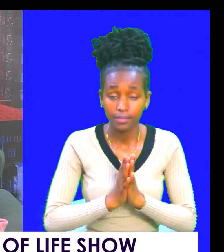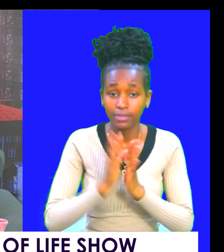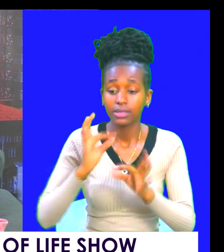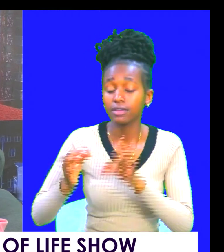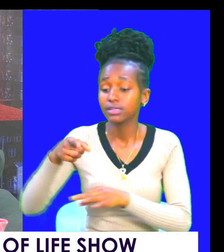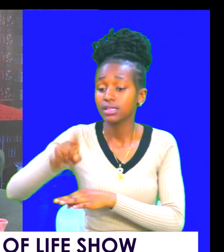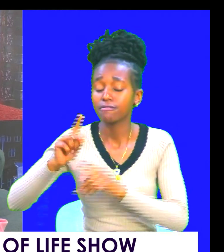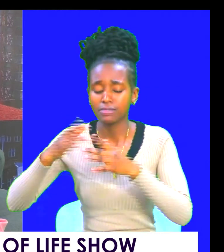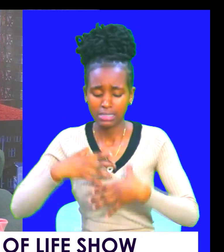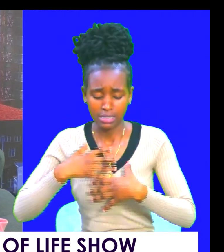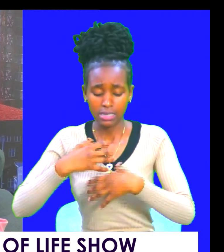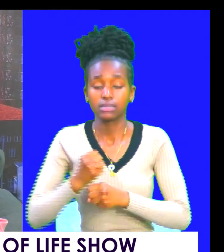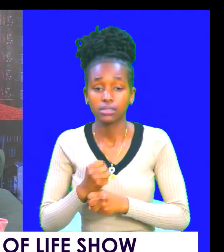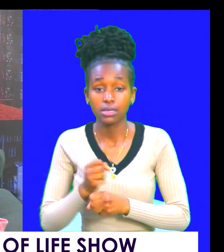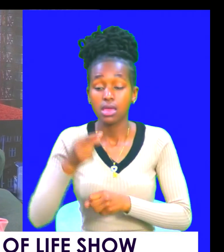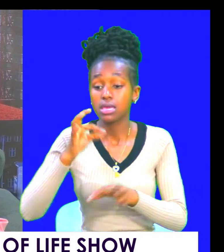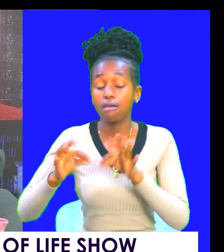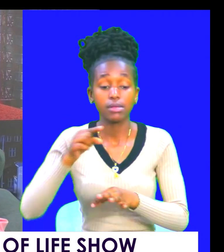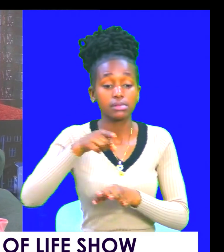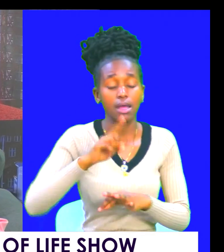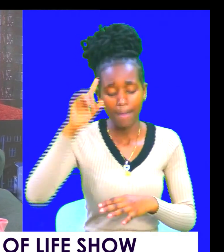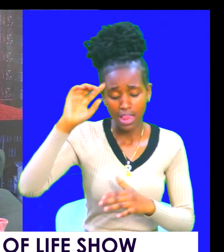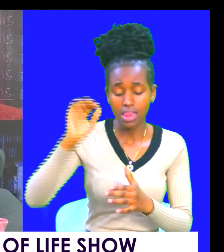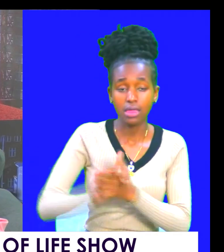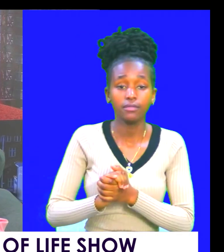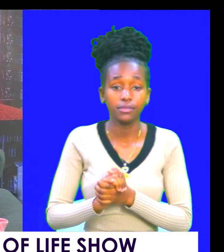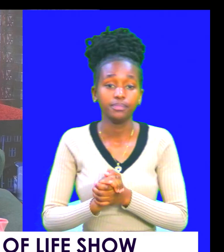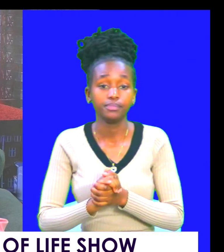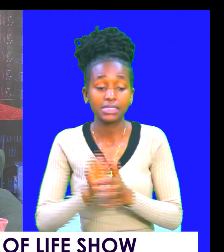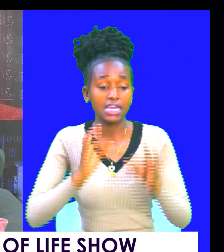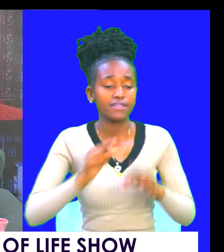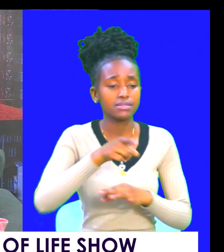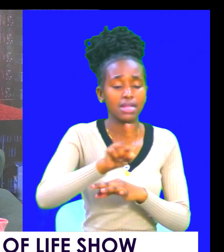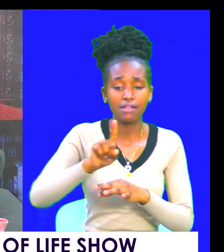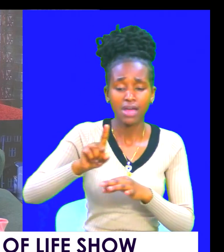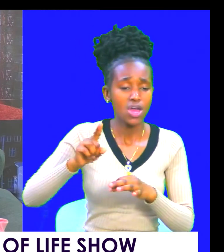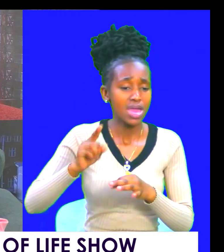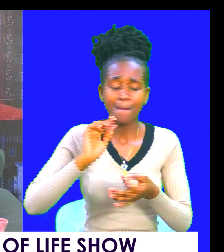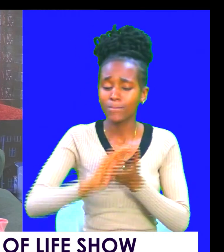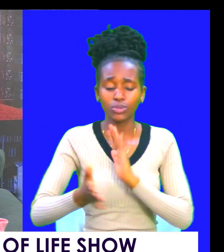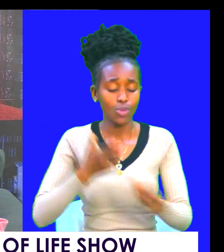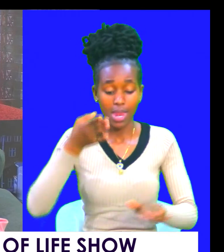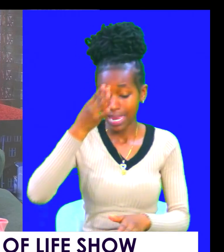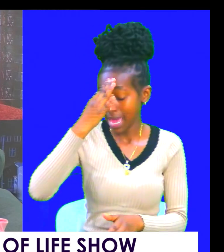if you trust, only if you believe, only if you do not doubt,